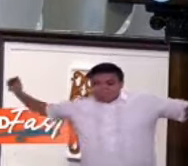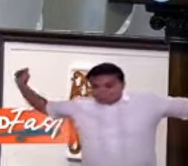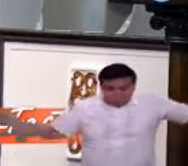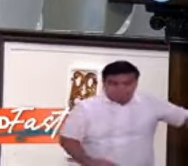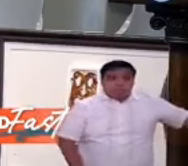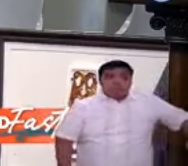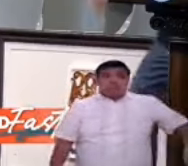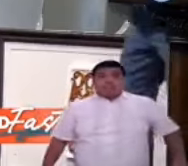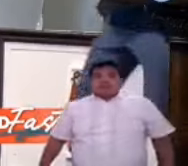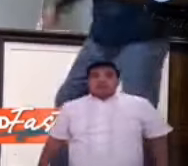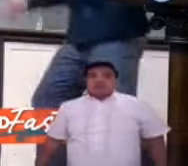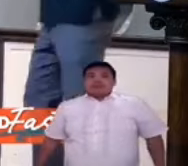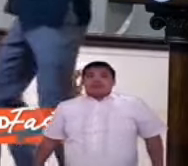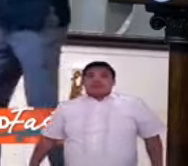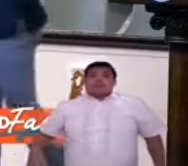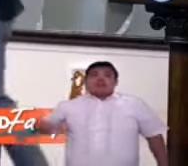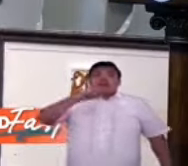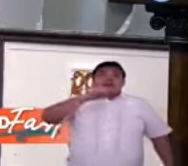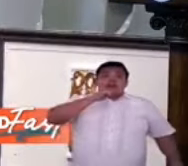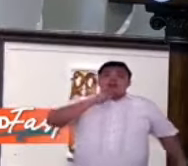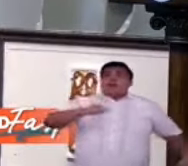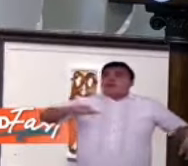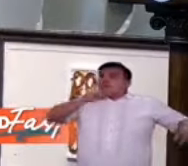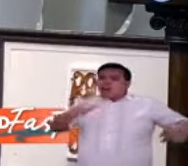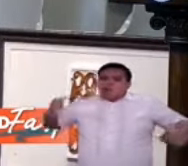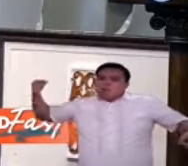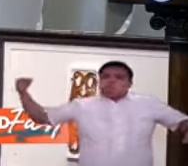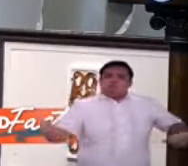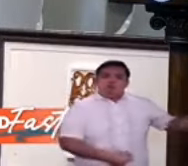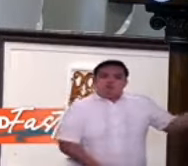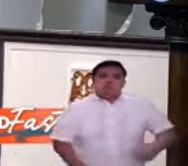Amuro magapinsing. Ang sagun na agad.